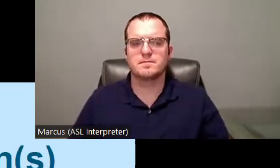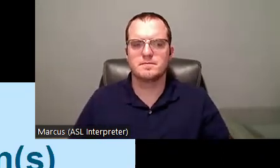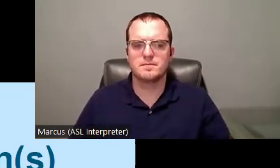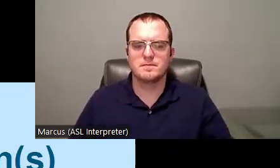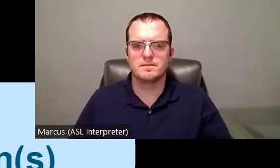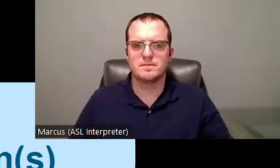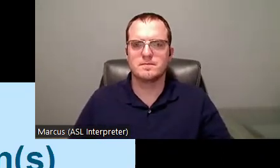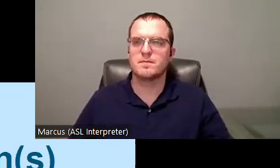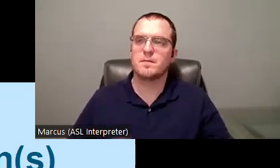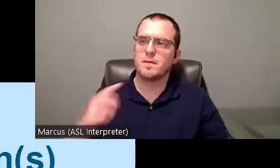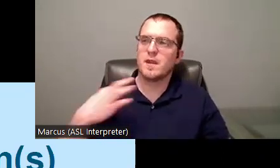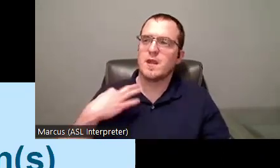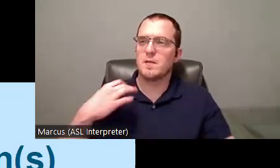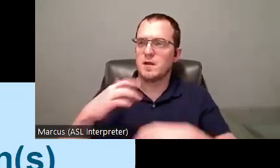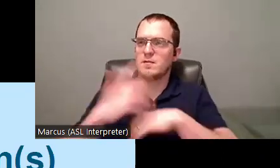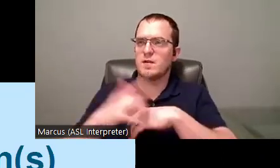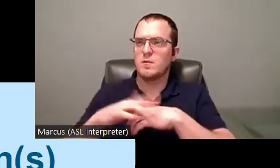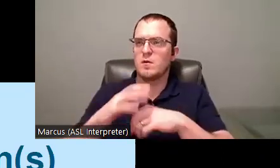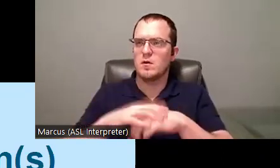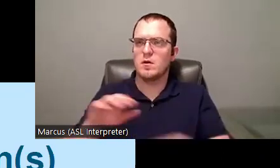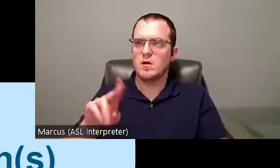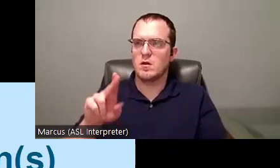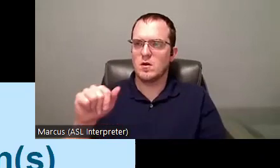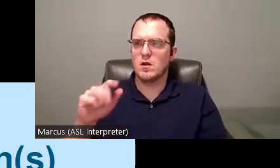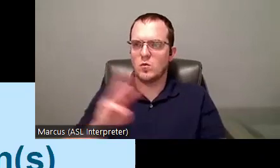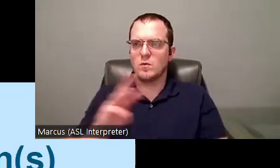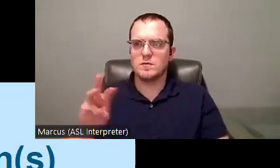And the application's available on the URA website. Not sure if I said that.